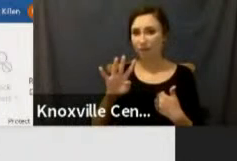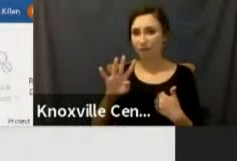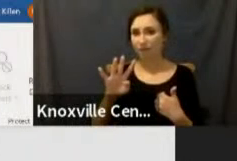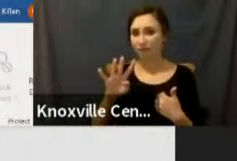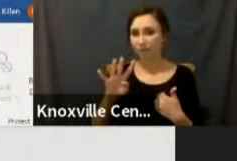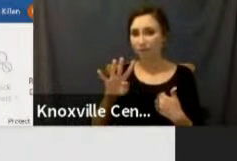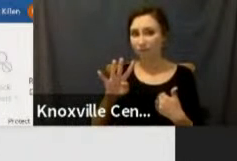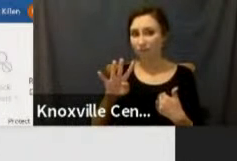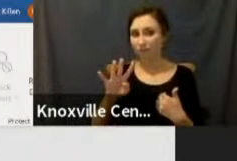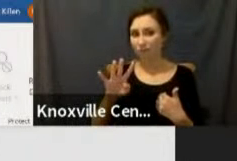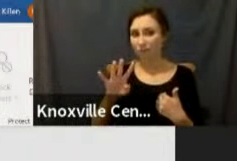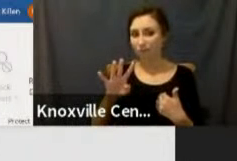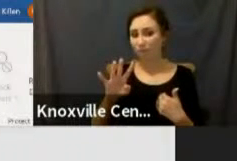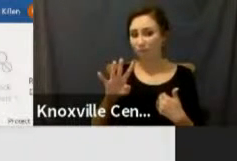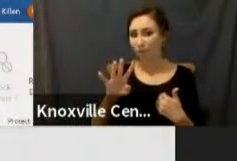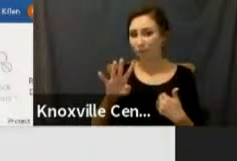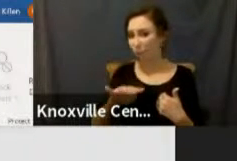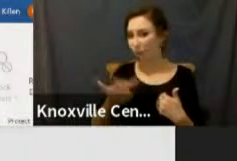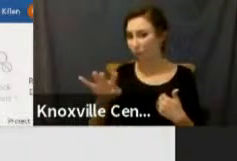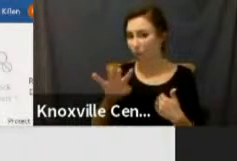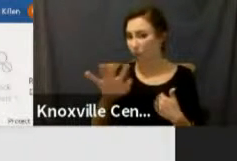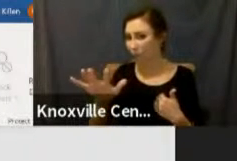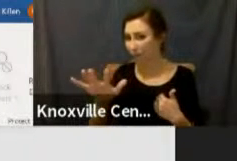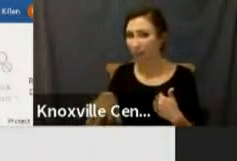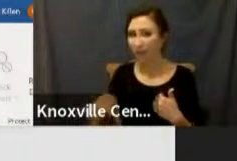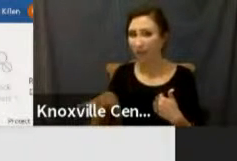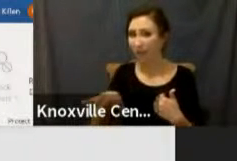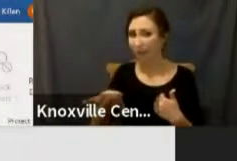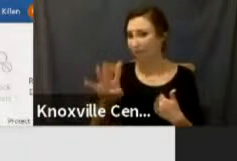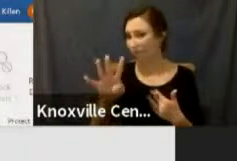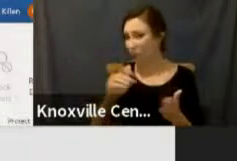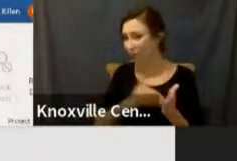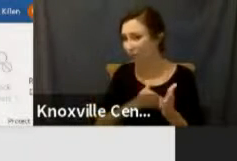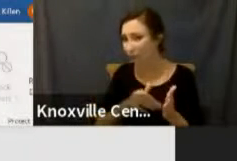4,500, and Neyland Stadium about 109, and I think it was about